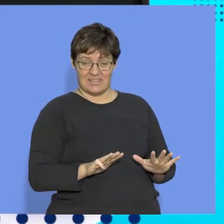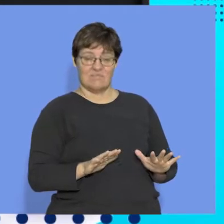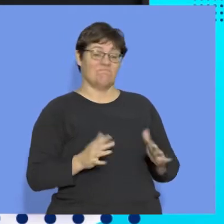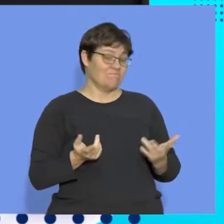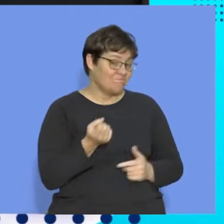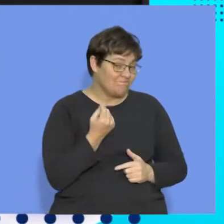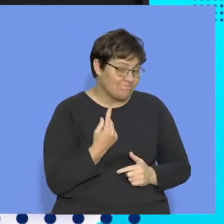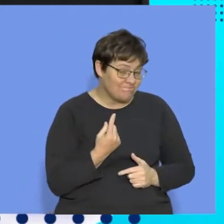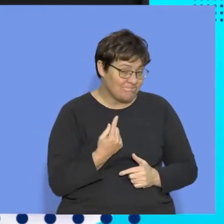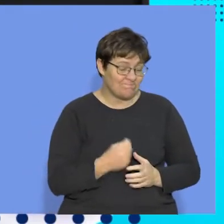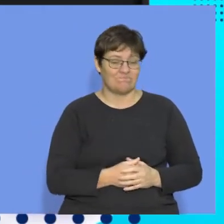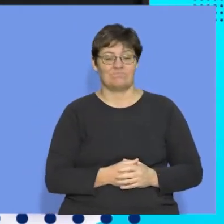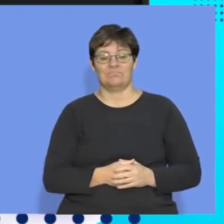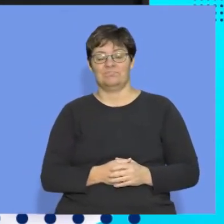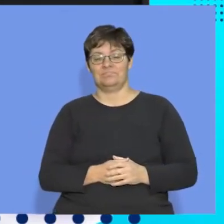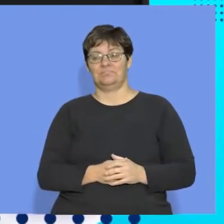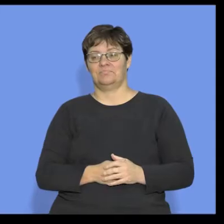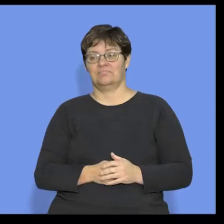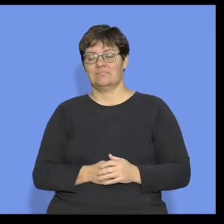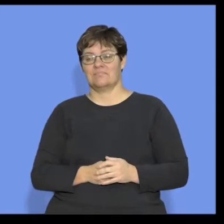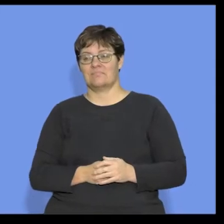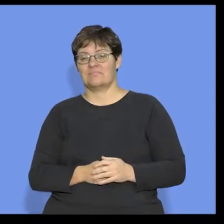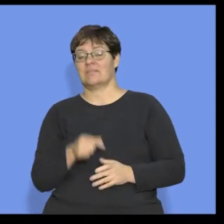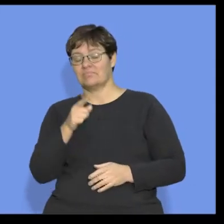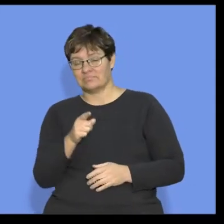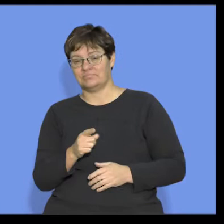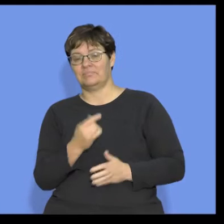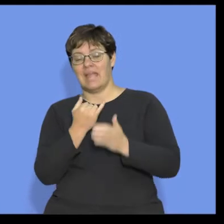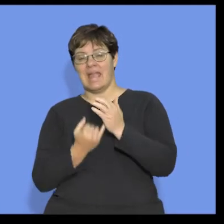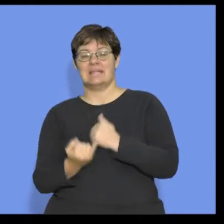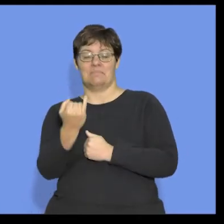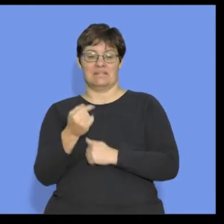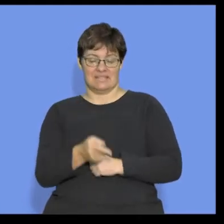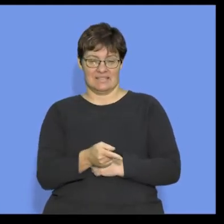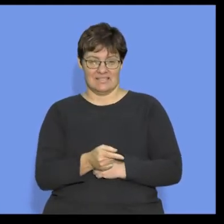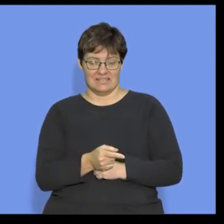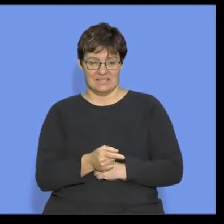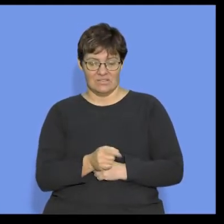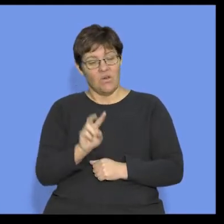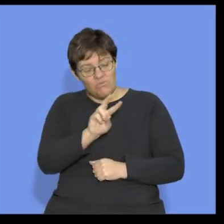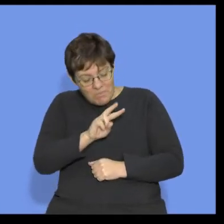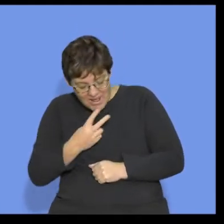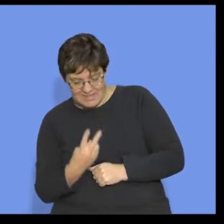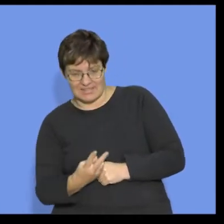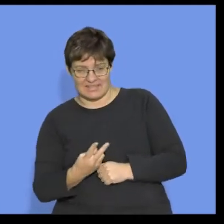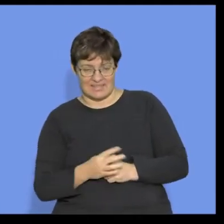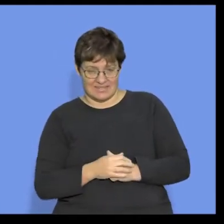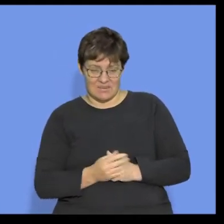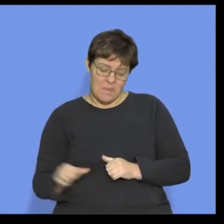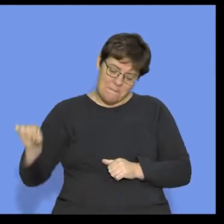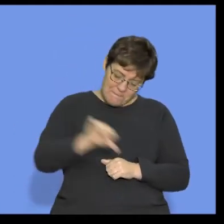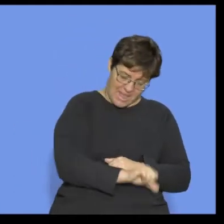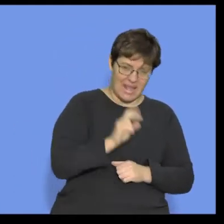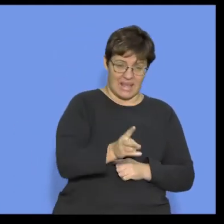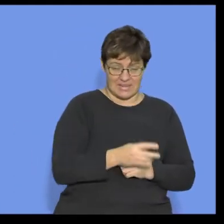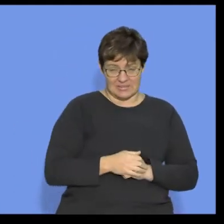altogether. Okay, so this is an independent event because we are replacing. So let's see